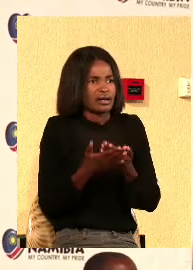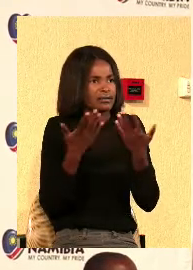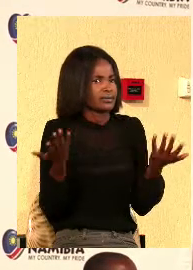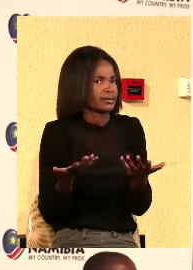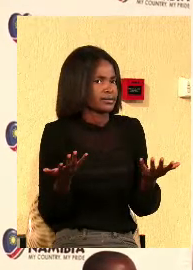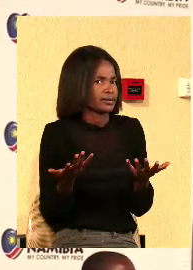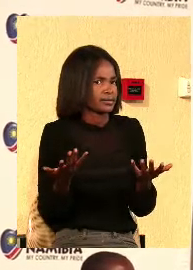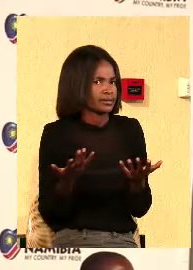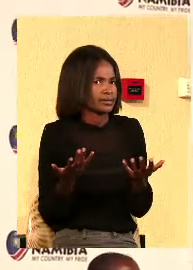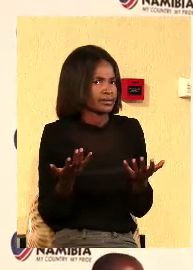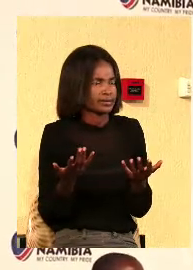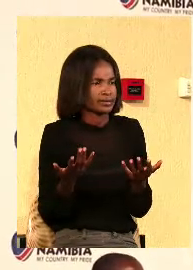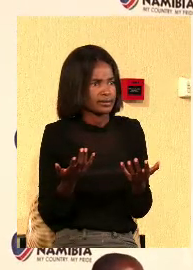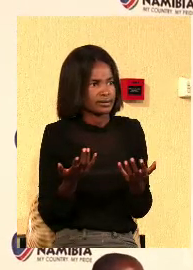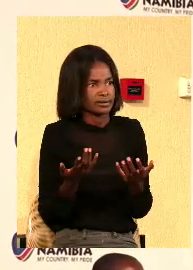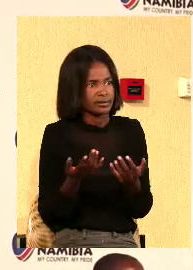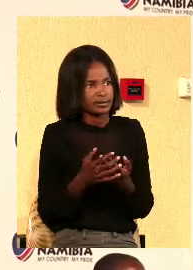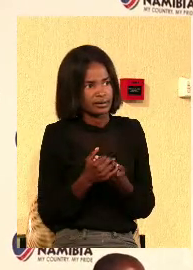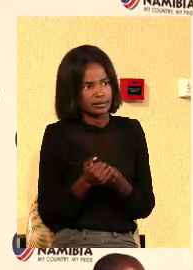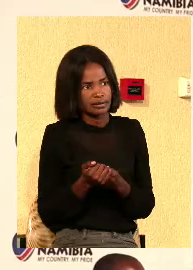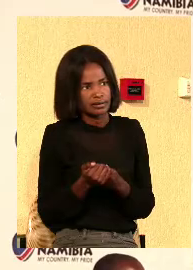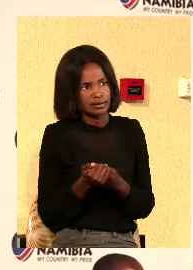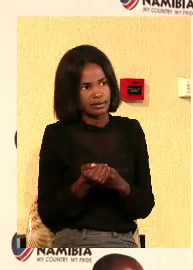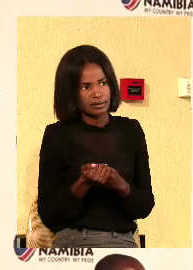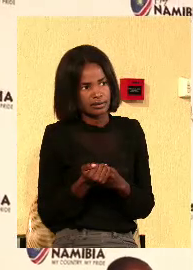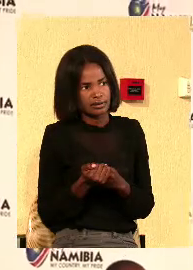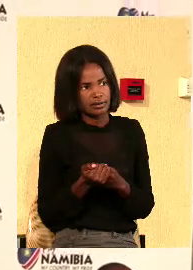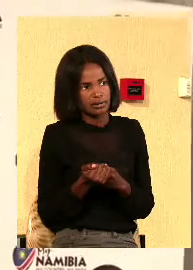I don't know if you want to answer this epidemiology, but